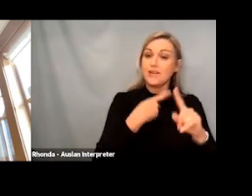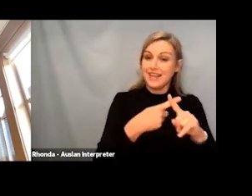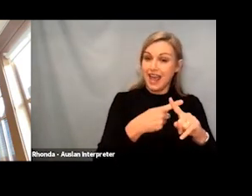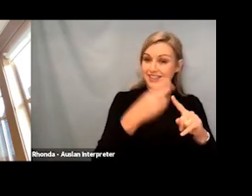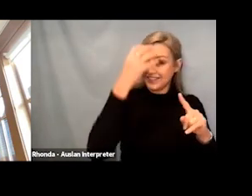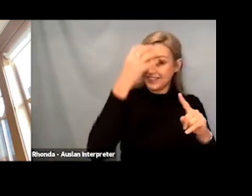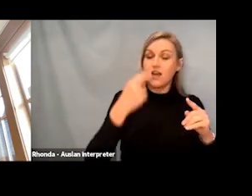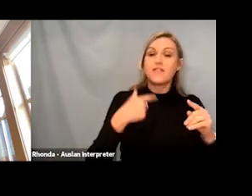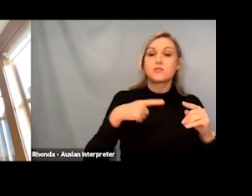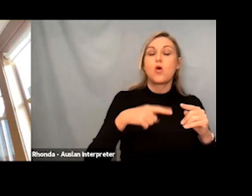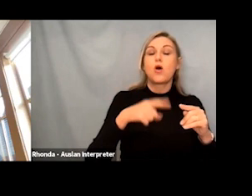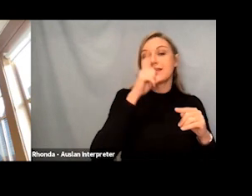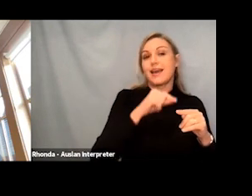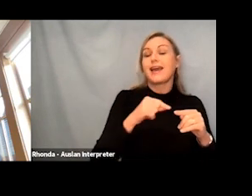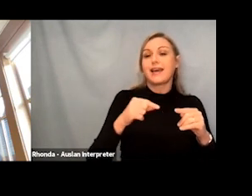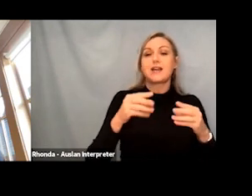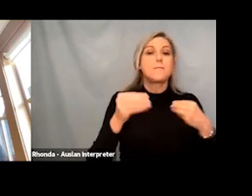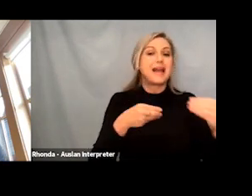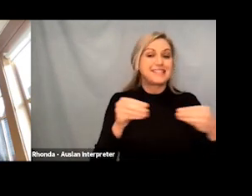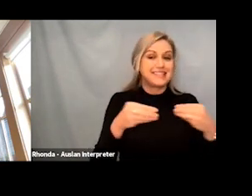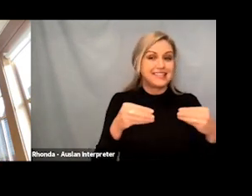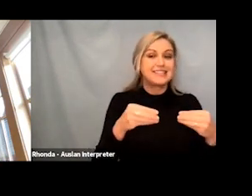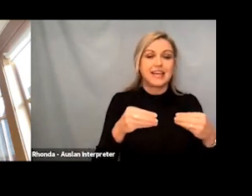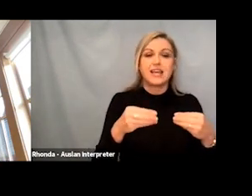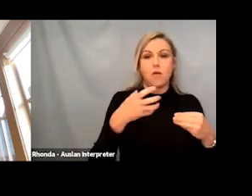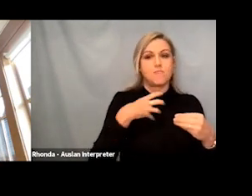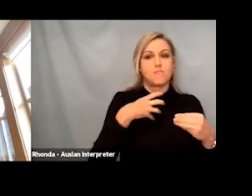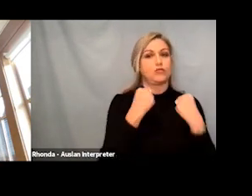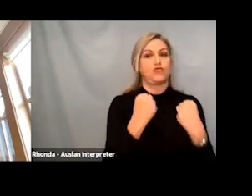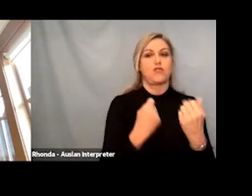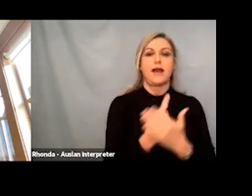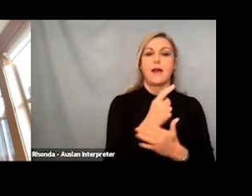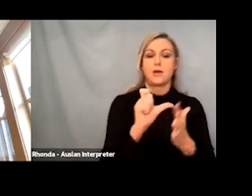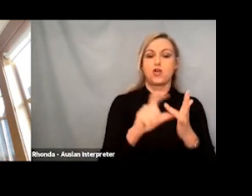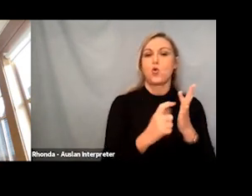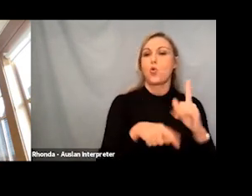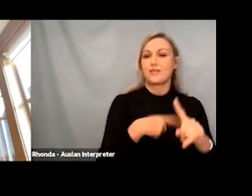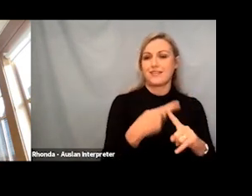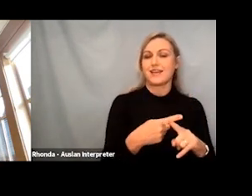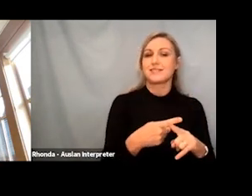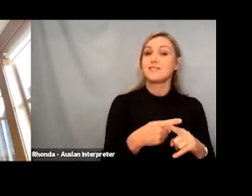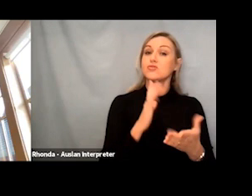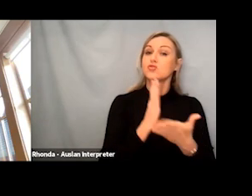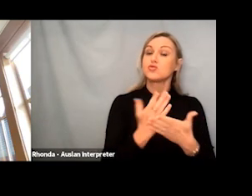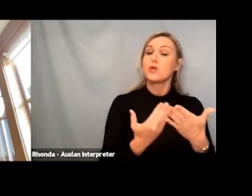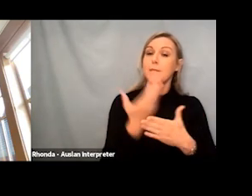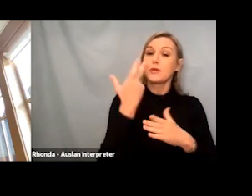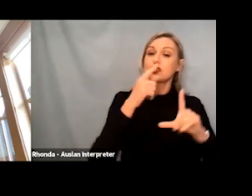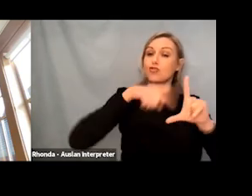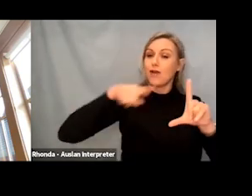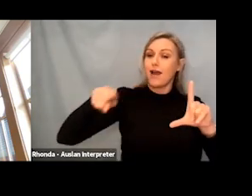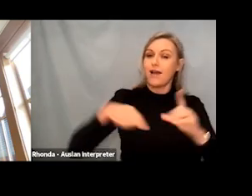that the plasticity might be especially pronounced in the cortex. And indeed, that's what we're seeing here. Here's a more recent